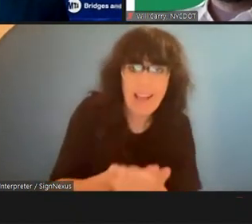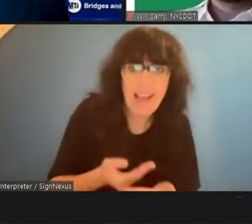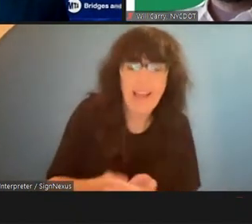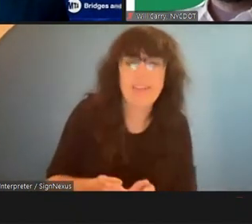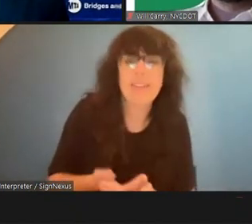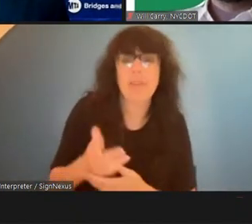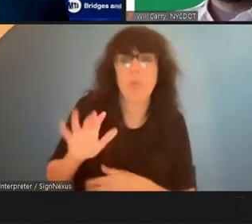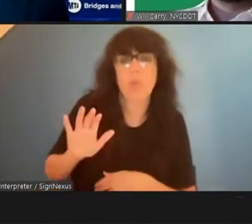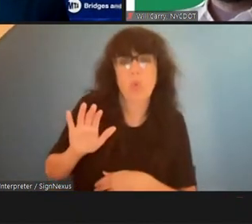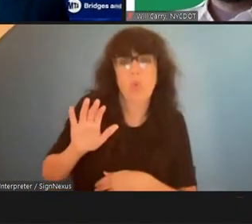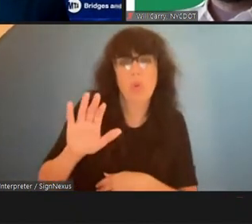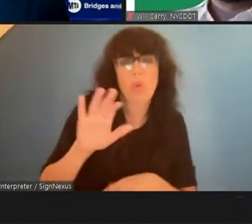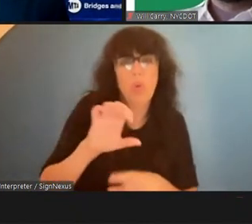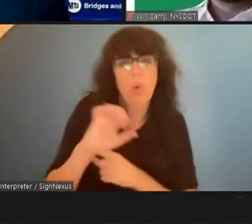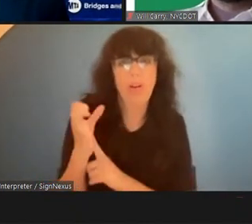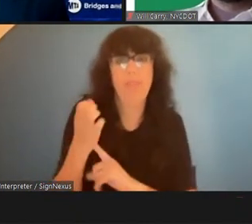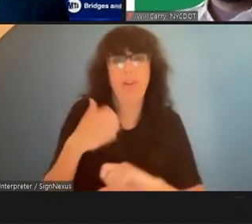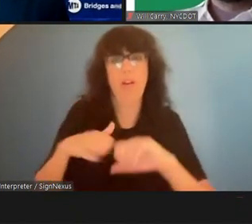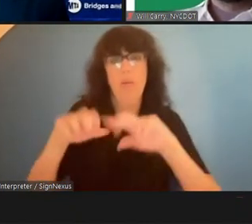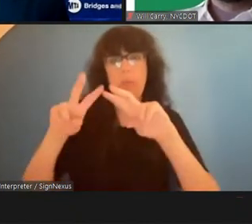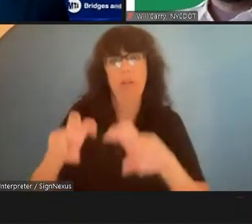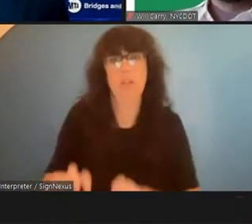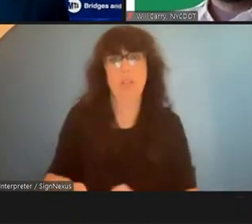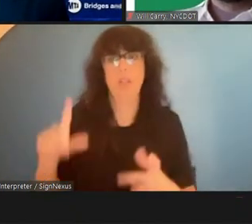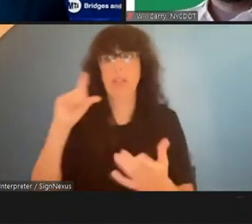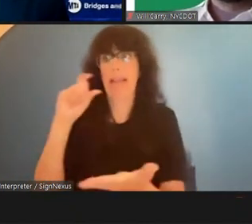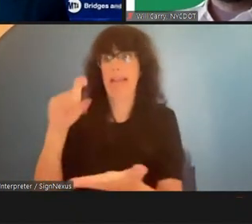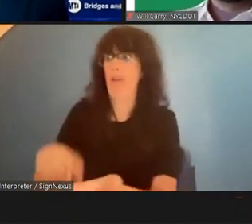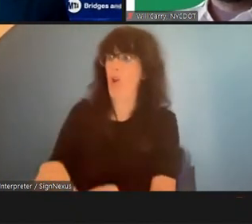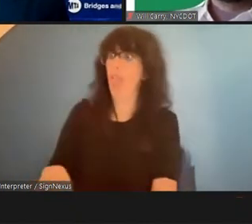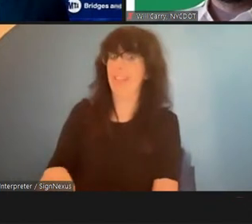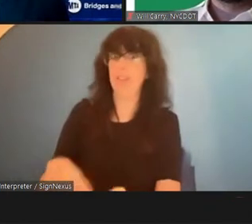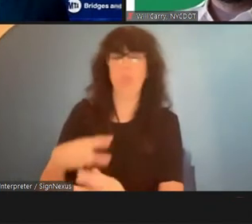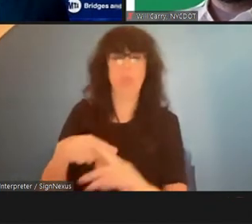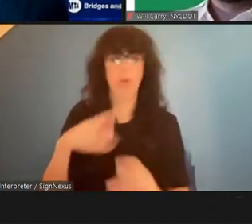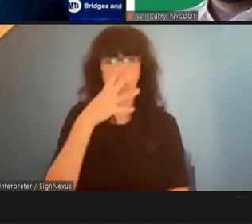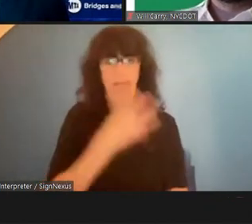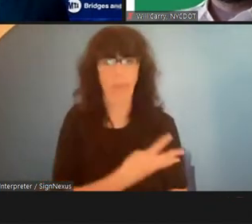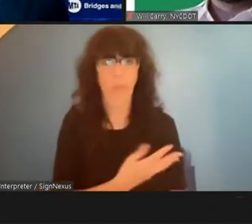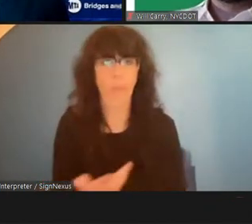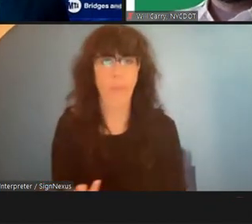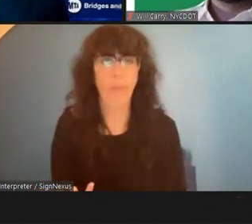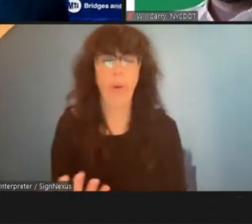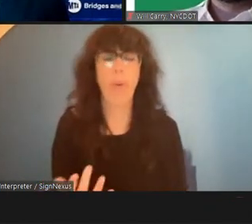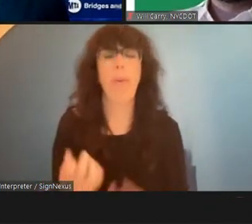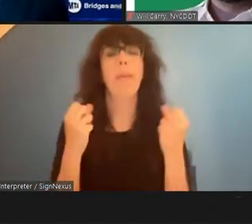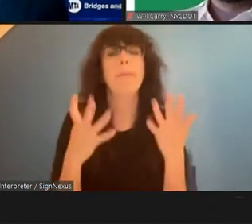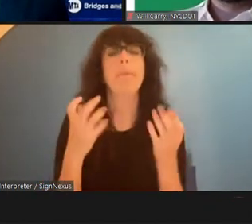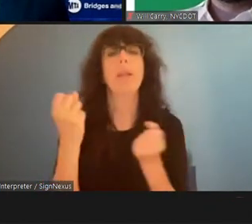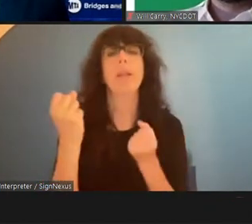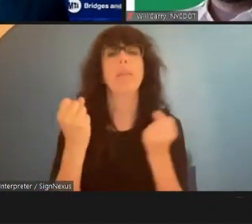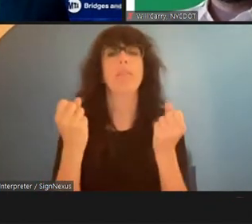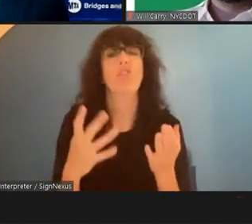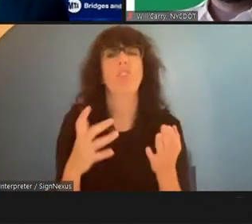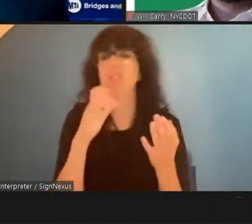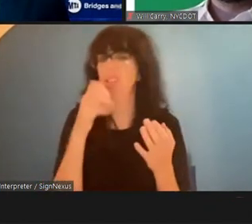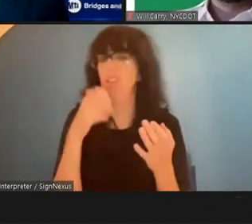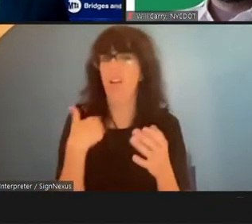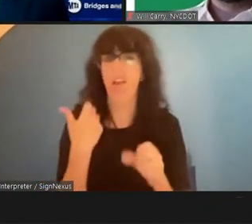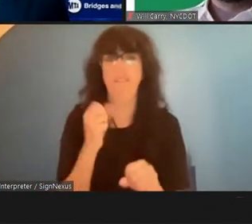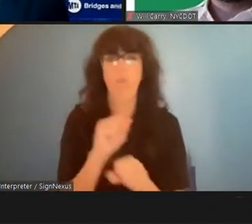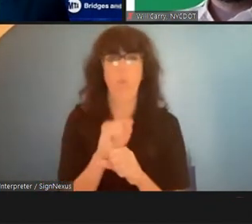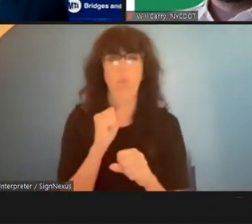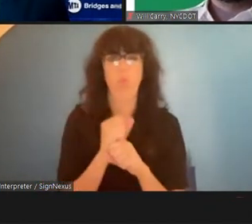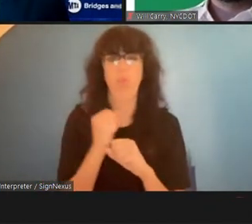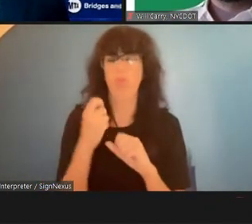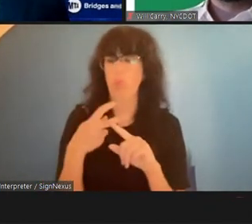environmental assessment acknowledge but completely disregard many of our drivers were out of work for several months and